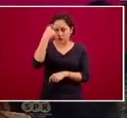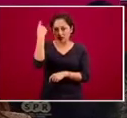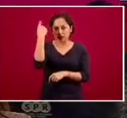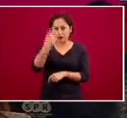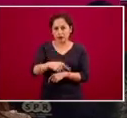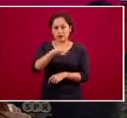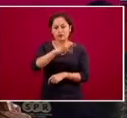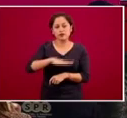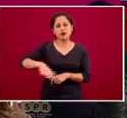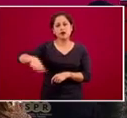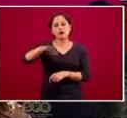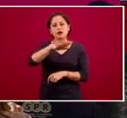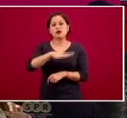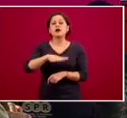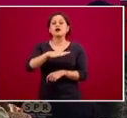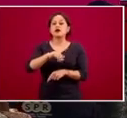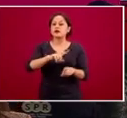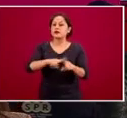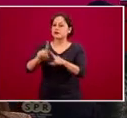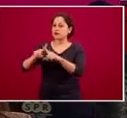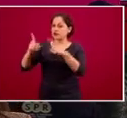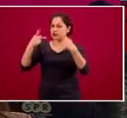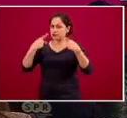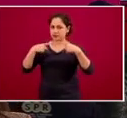standing here